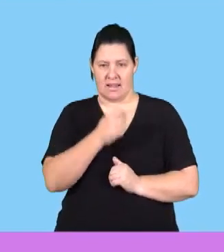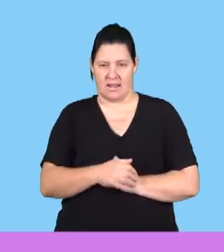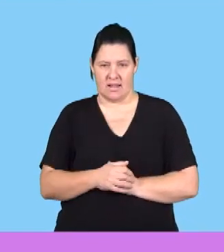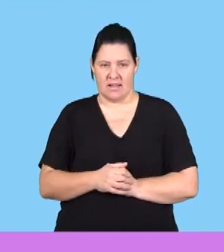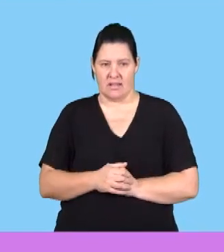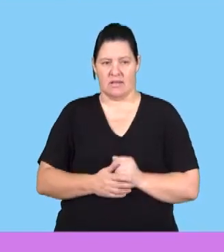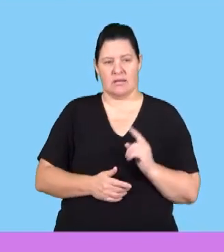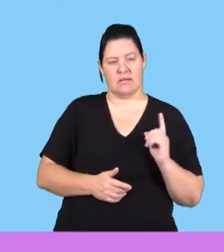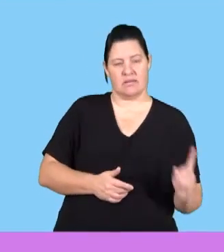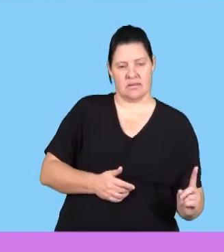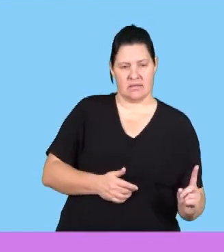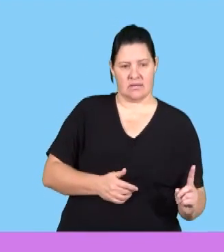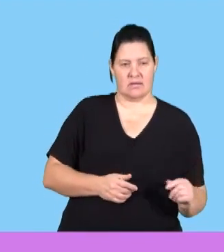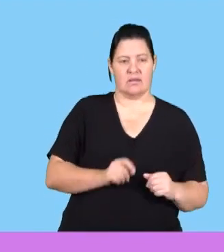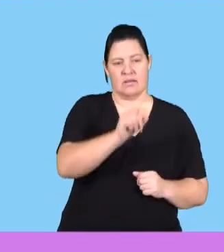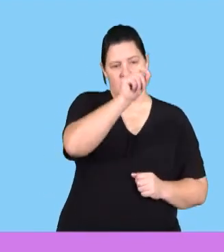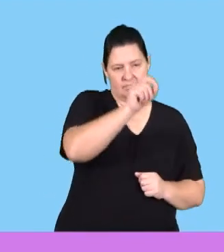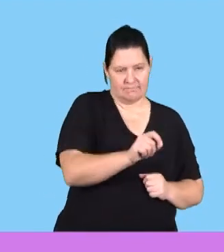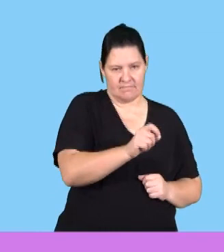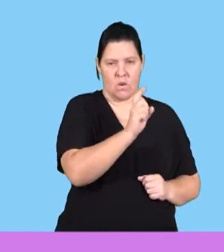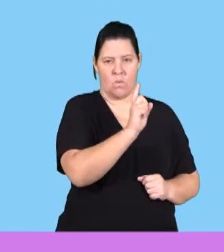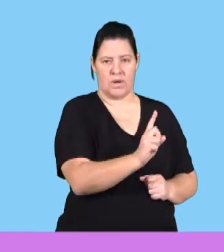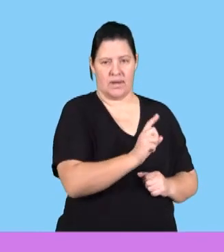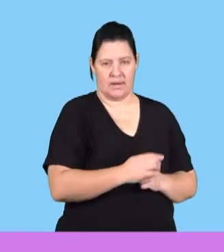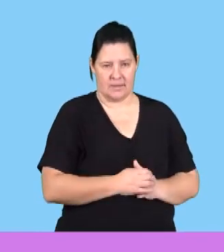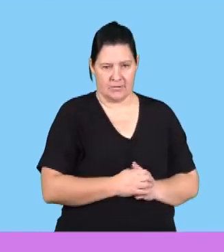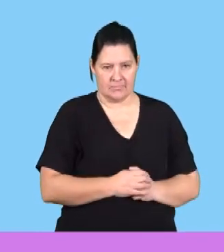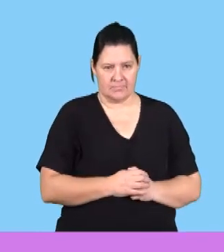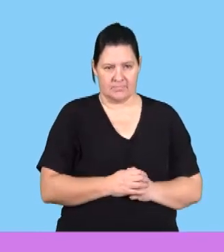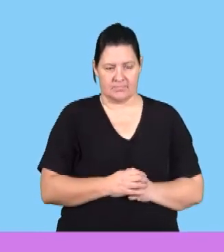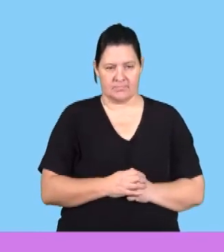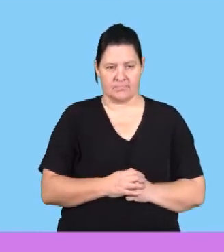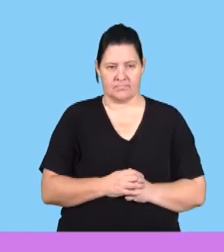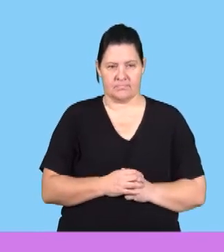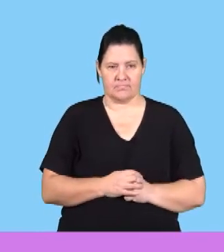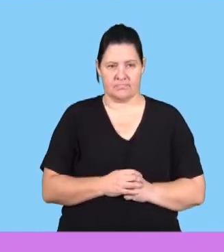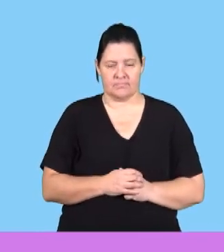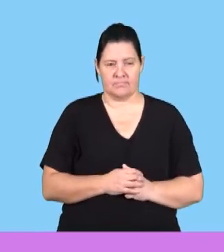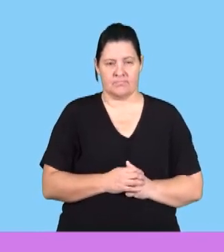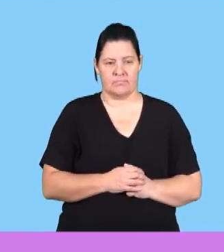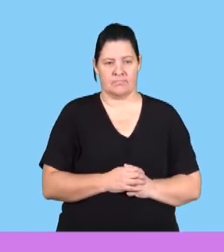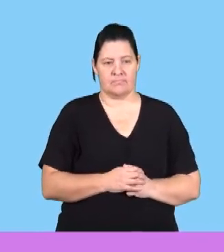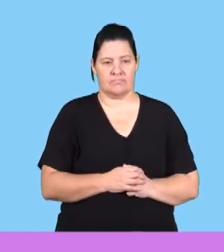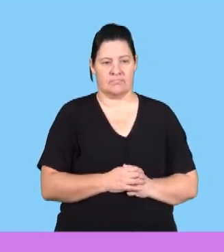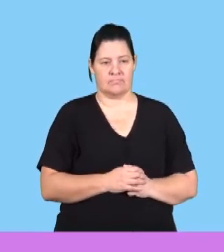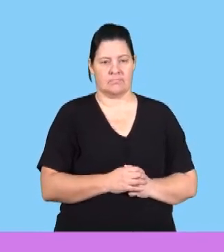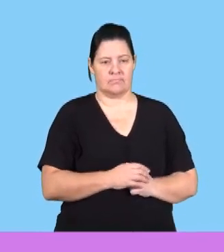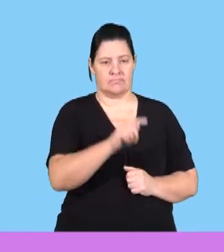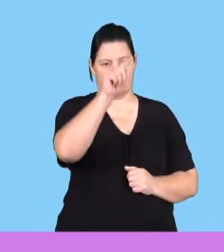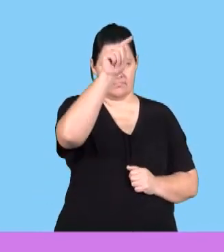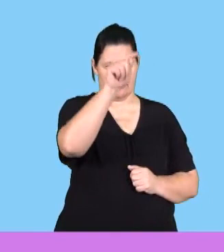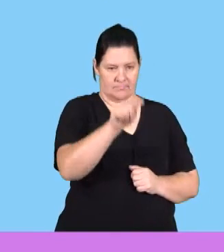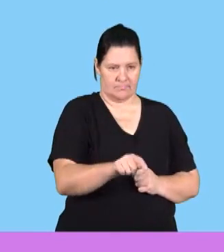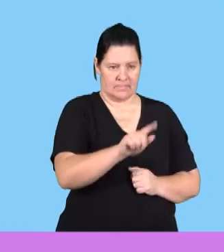a 71, but this time we check that is a male. So I go to the side that says males, right? And